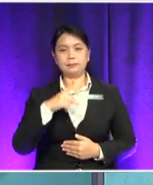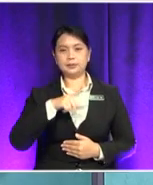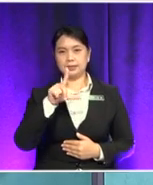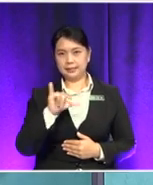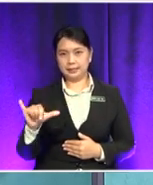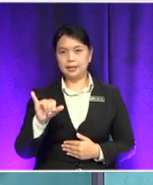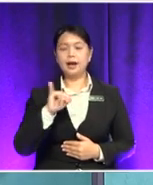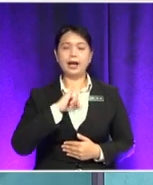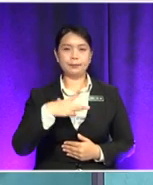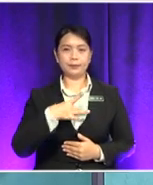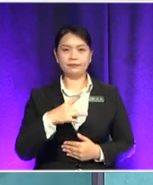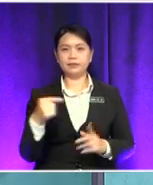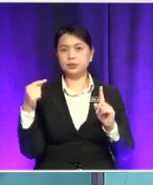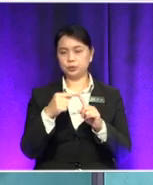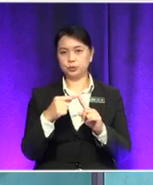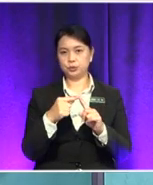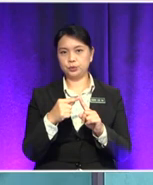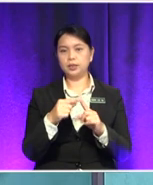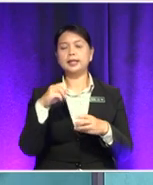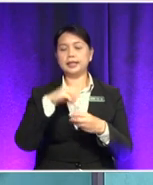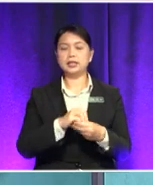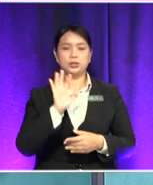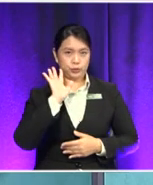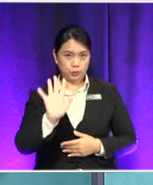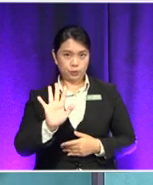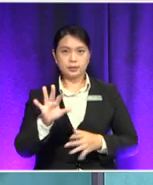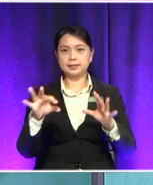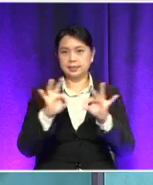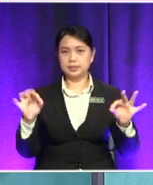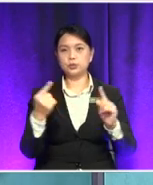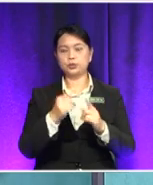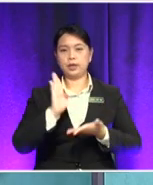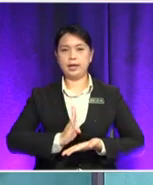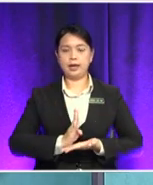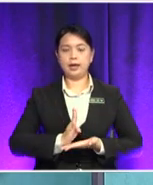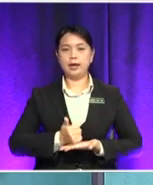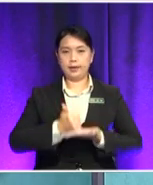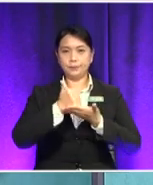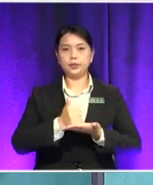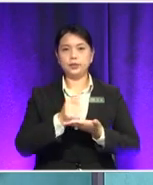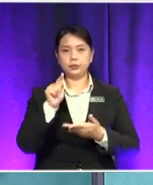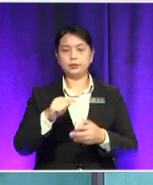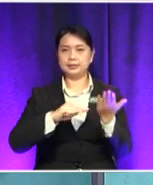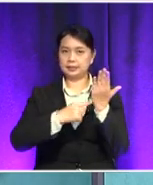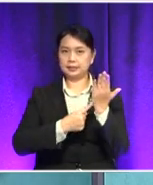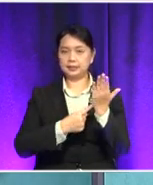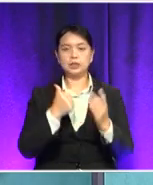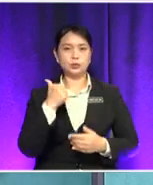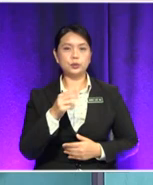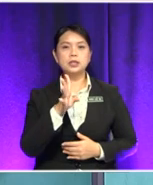would prefer to, in your sentences. So, it will help you to start a good